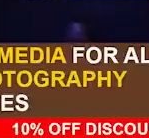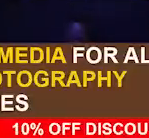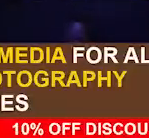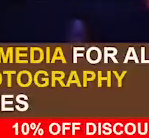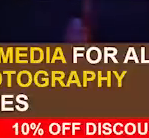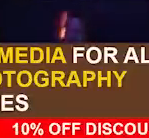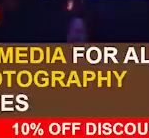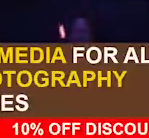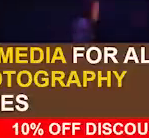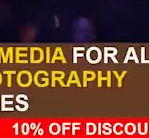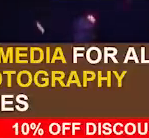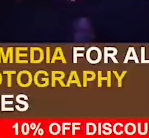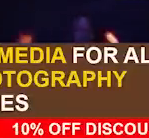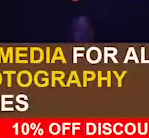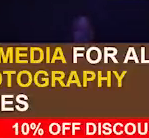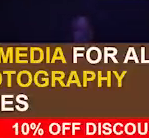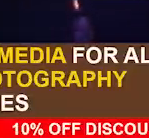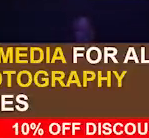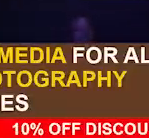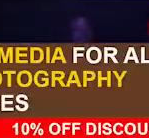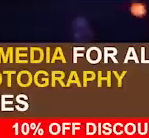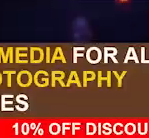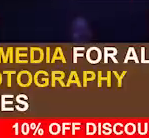land. Furthermore,